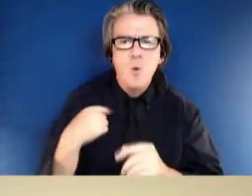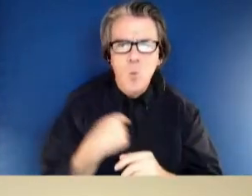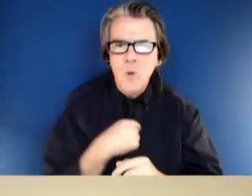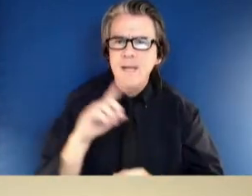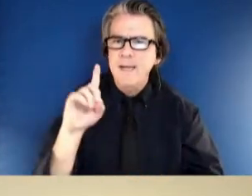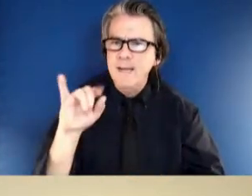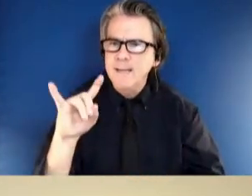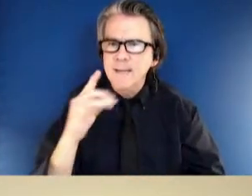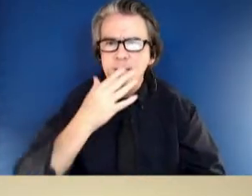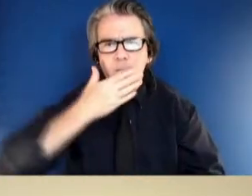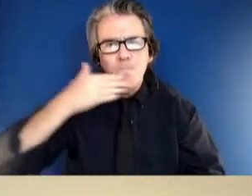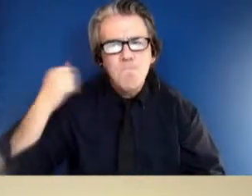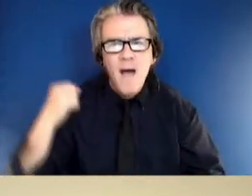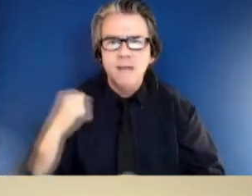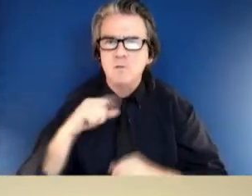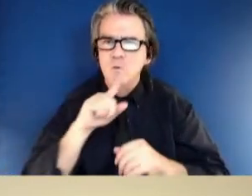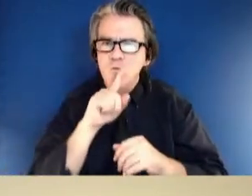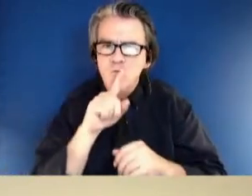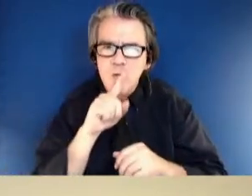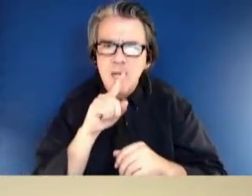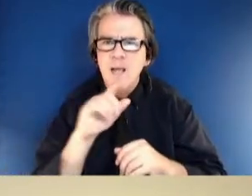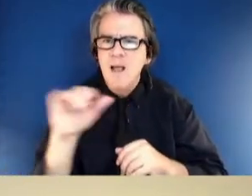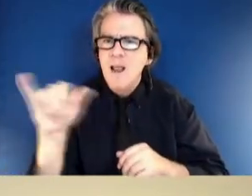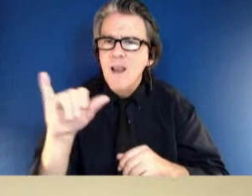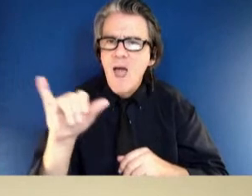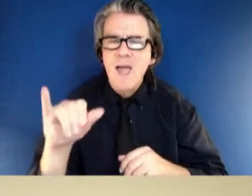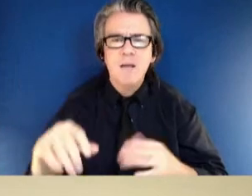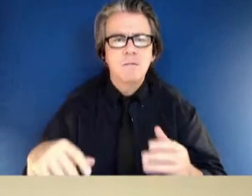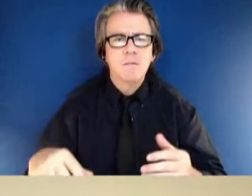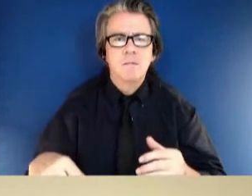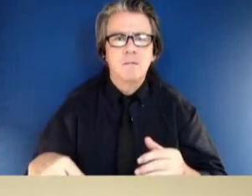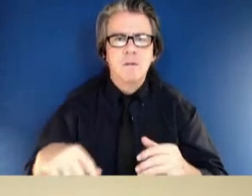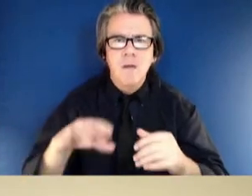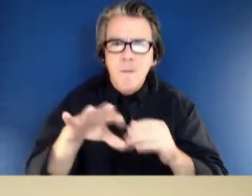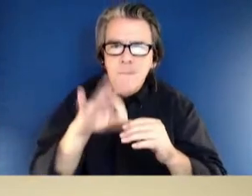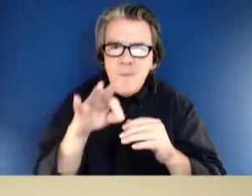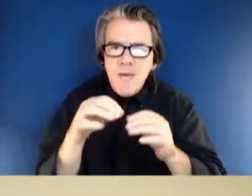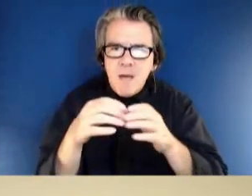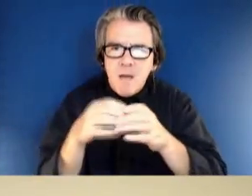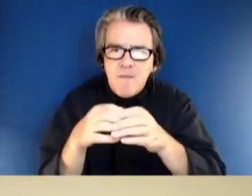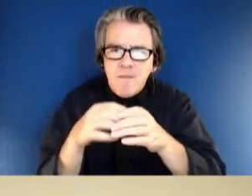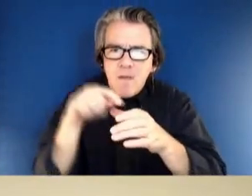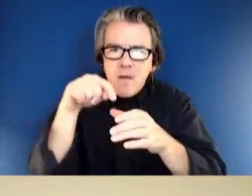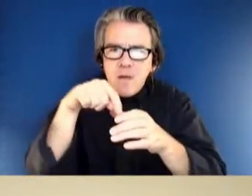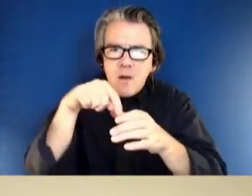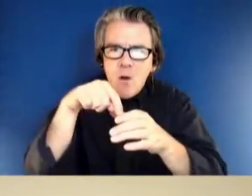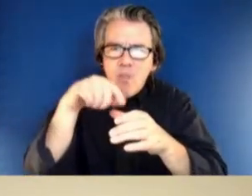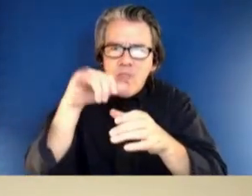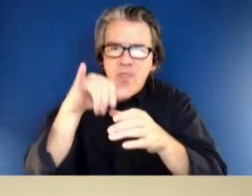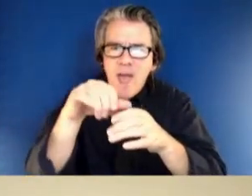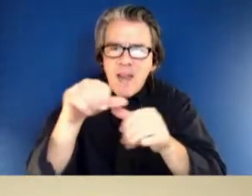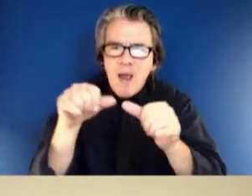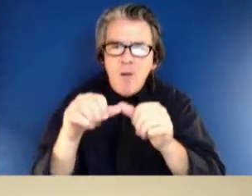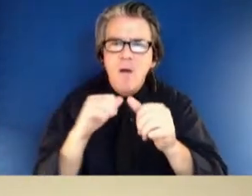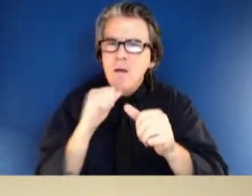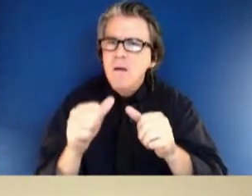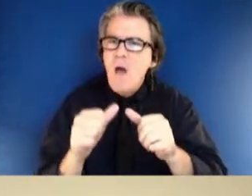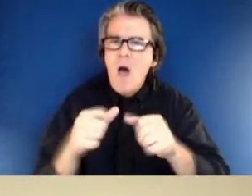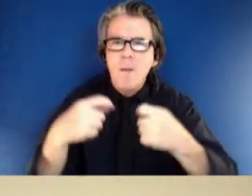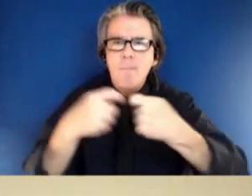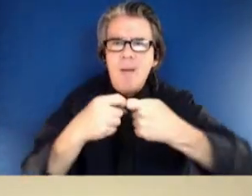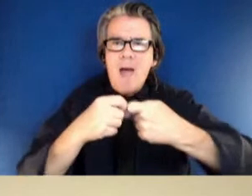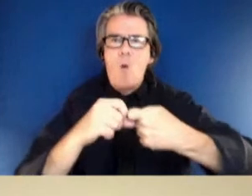the best we can to be as surgical as we can with respect to identifying specific areas of